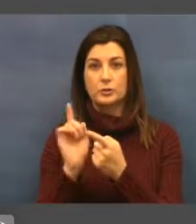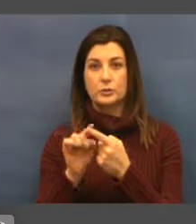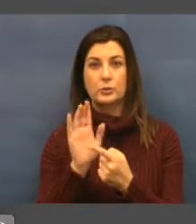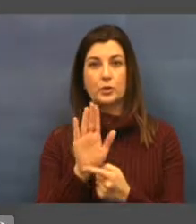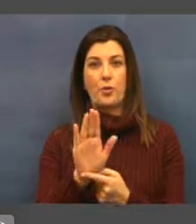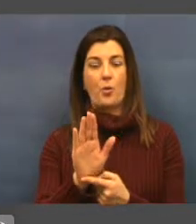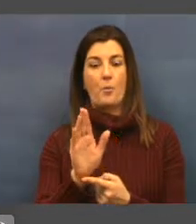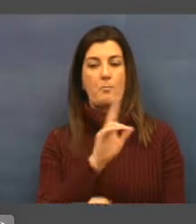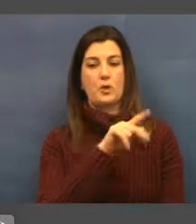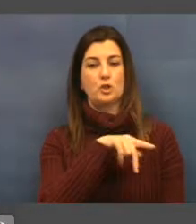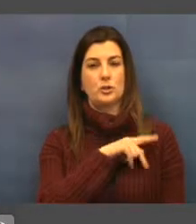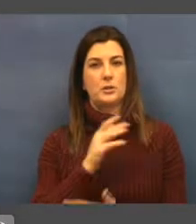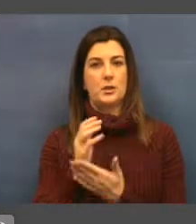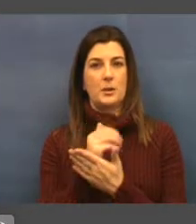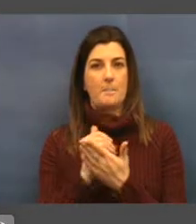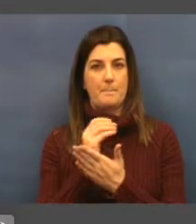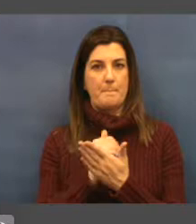income.